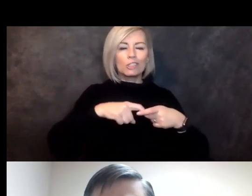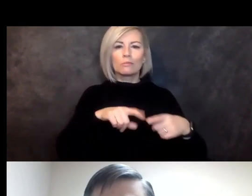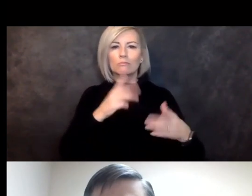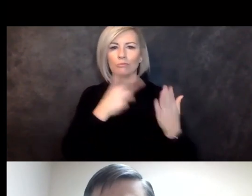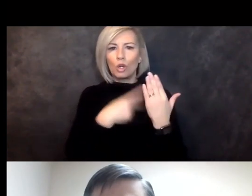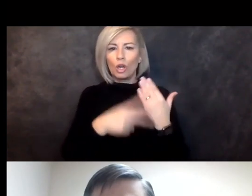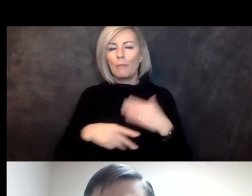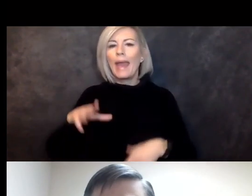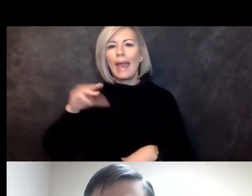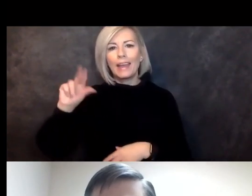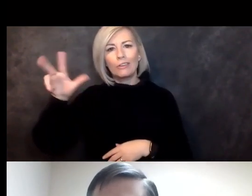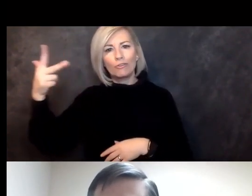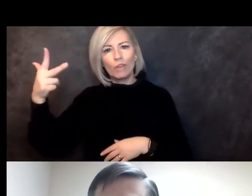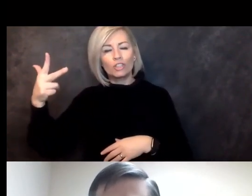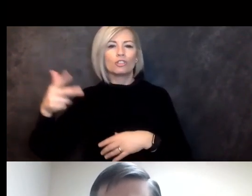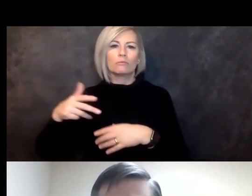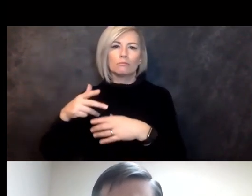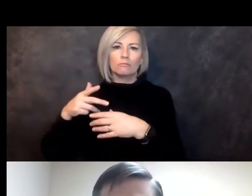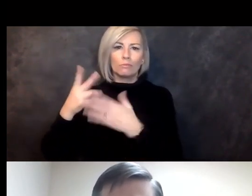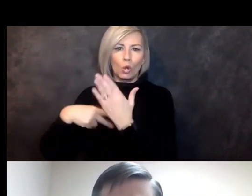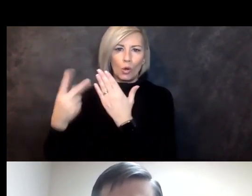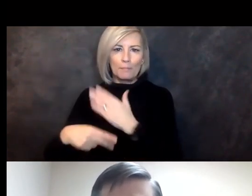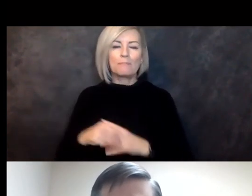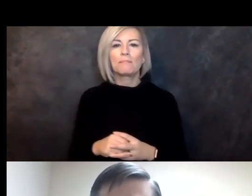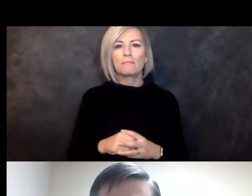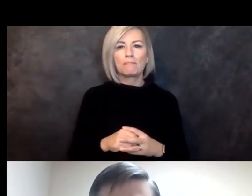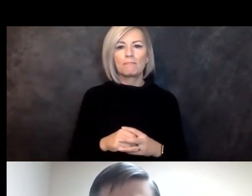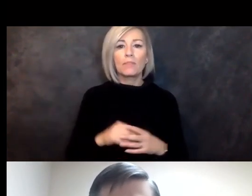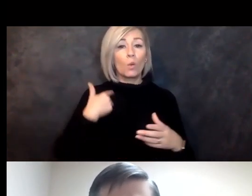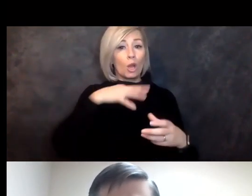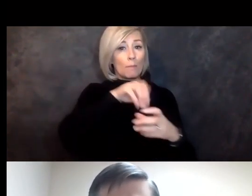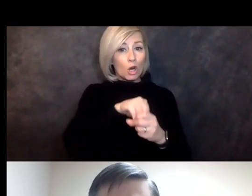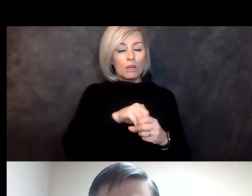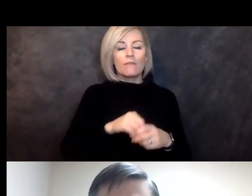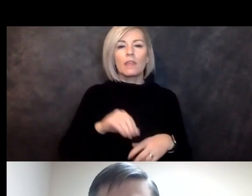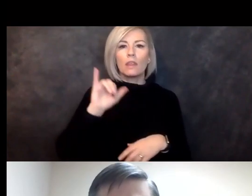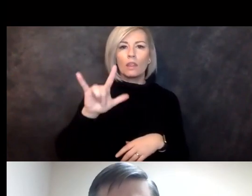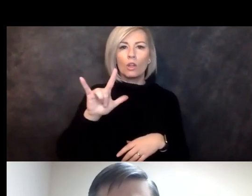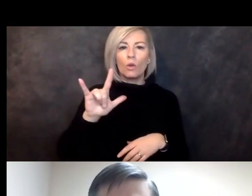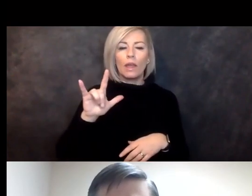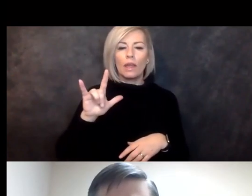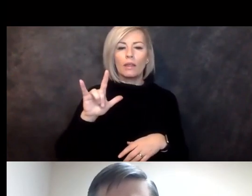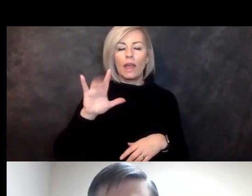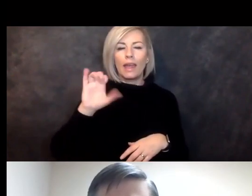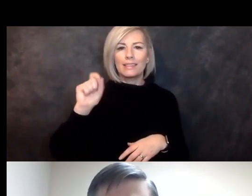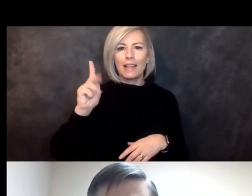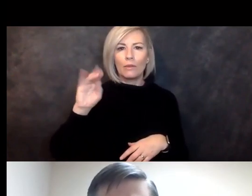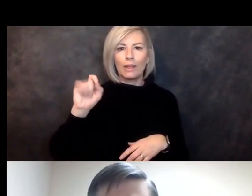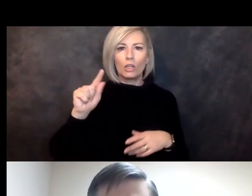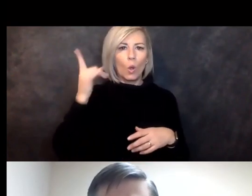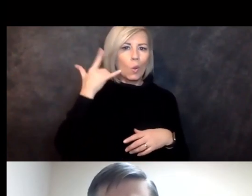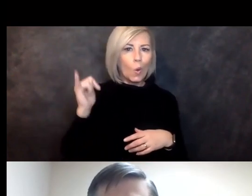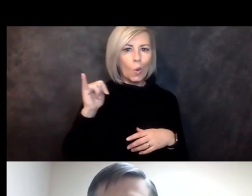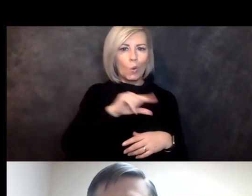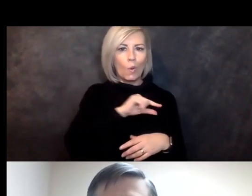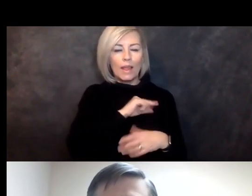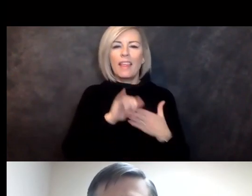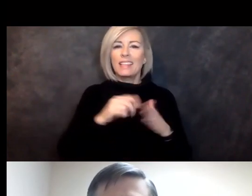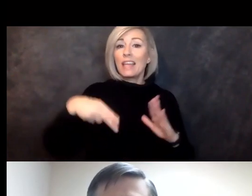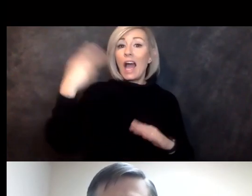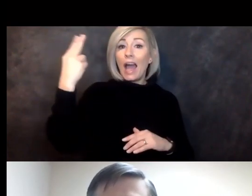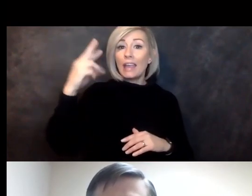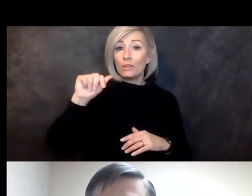French program. We are part of the Illinois Accelerate Gold Circle of Quality, which is the highest rating given by the State